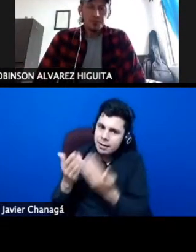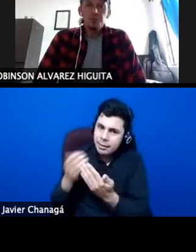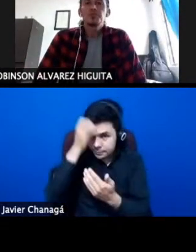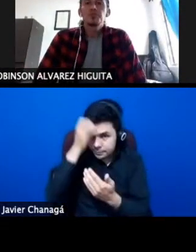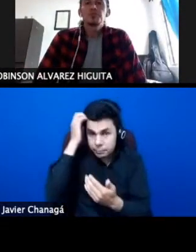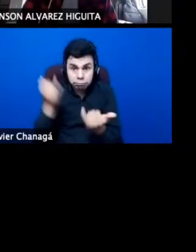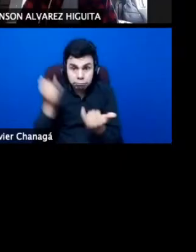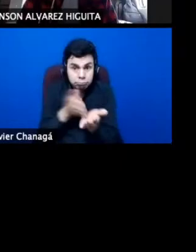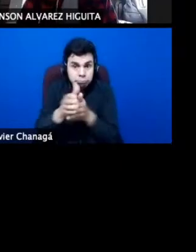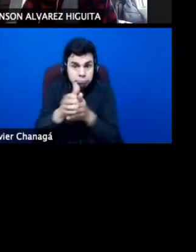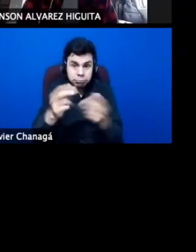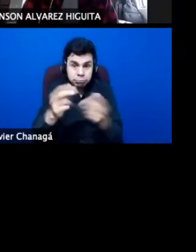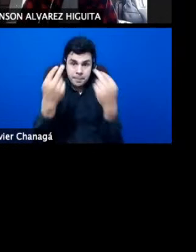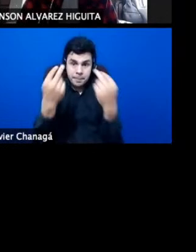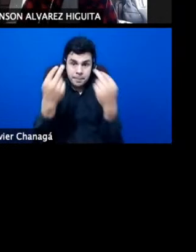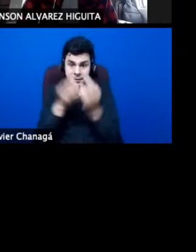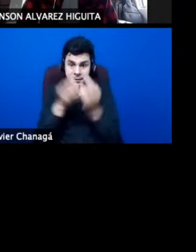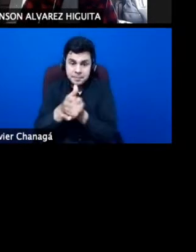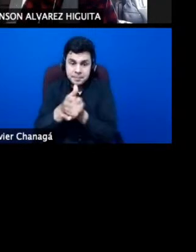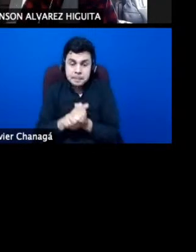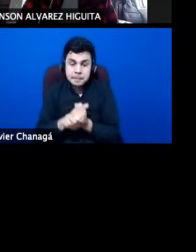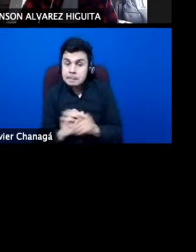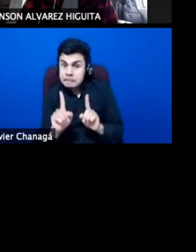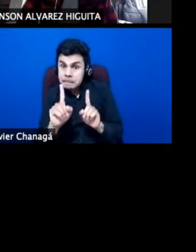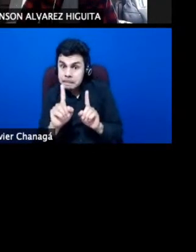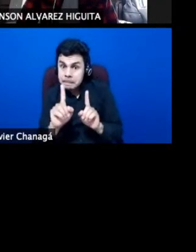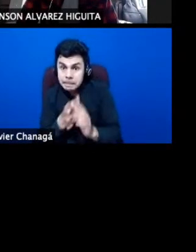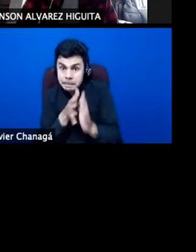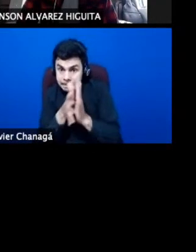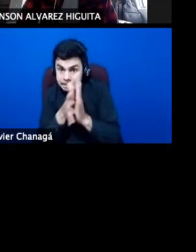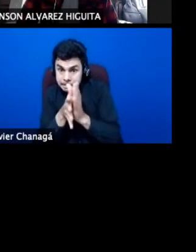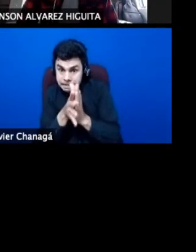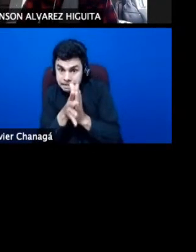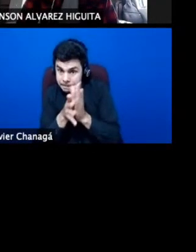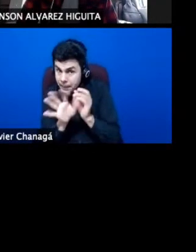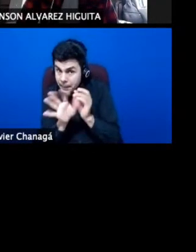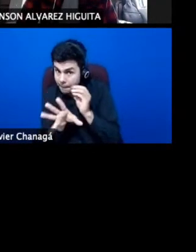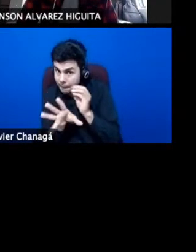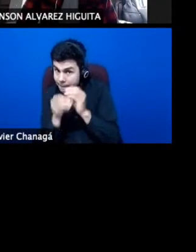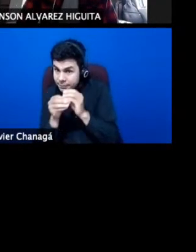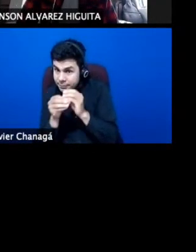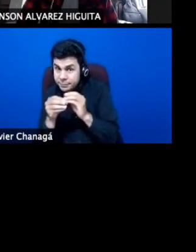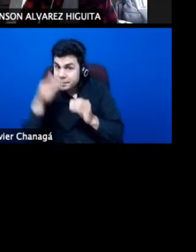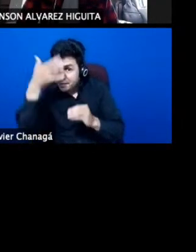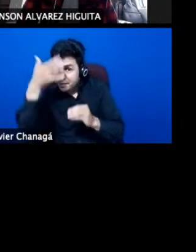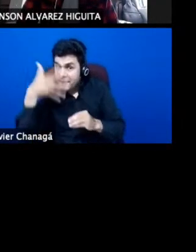antes hacer unas menciones dentro del chat de Facebook. Estamos